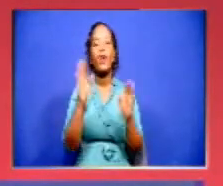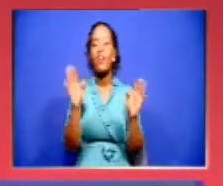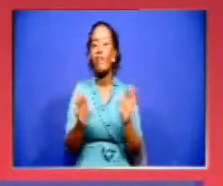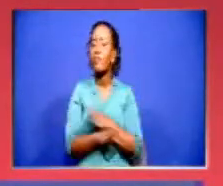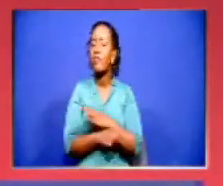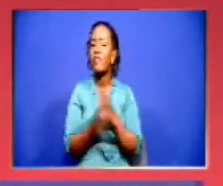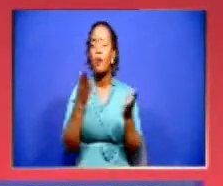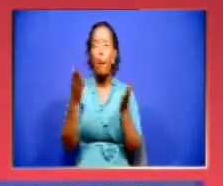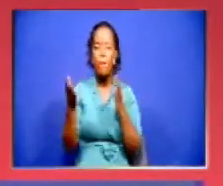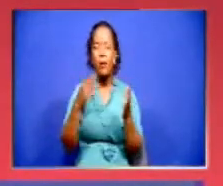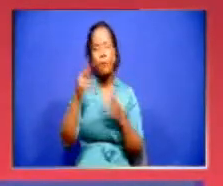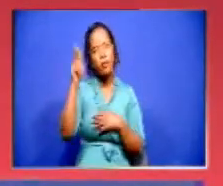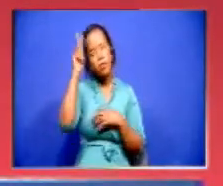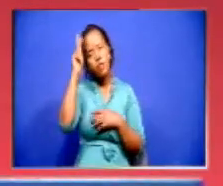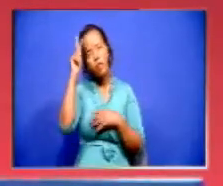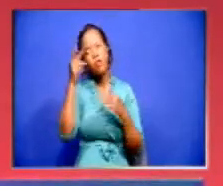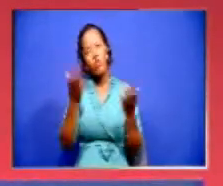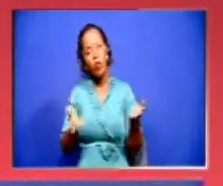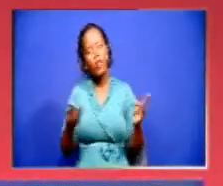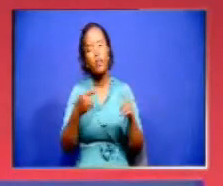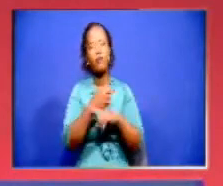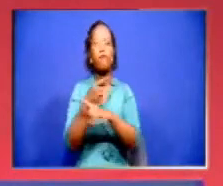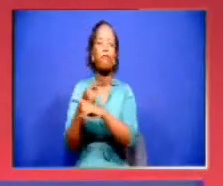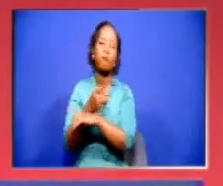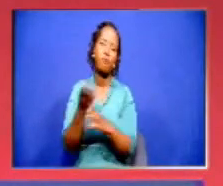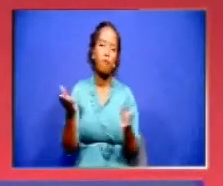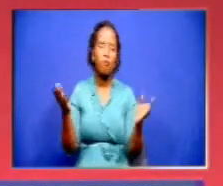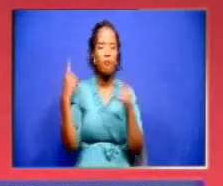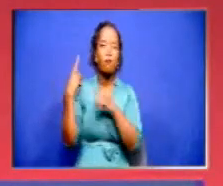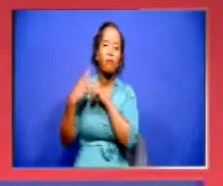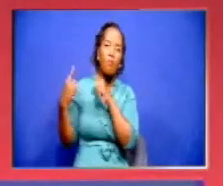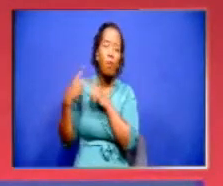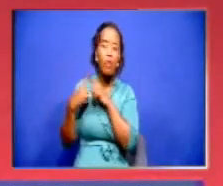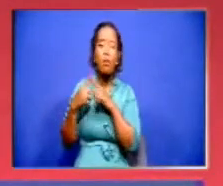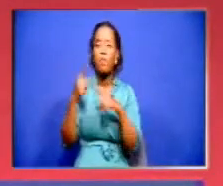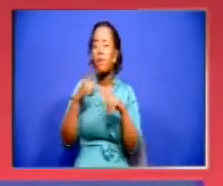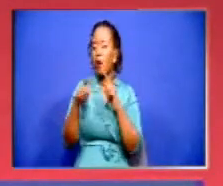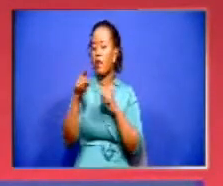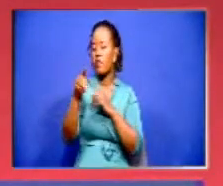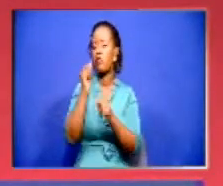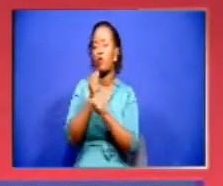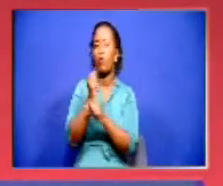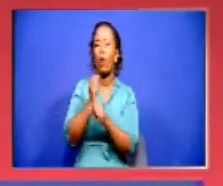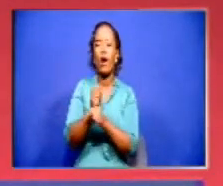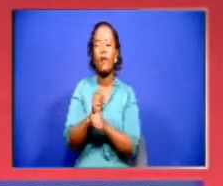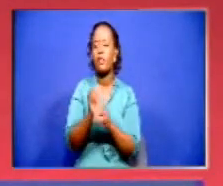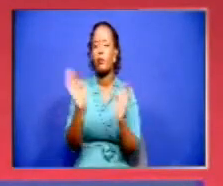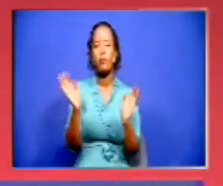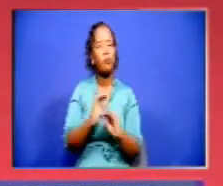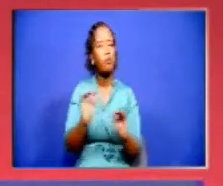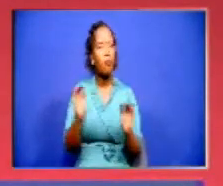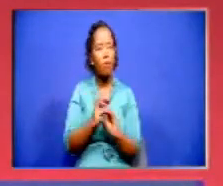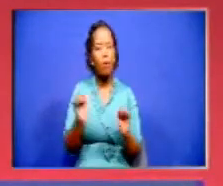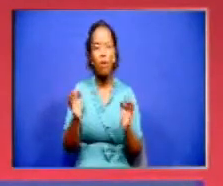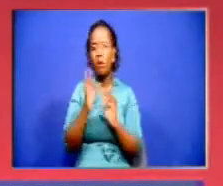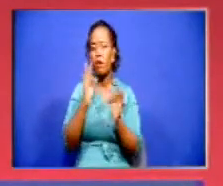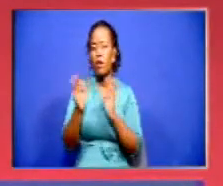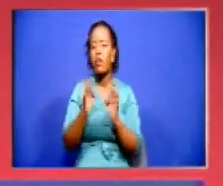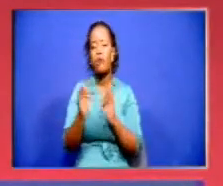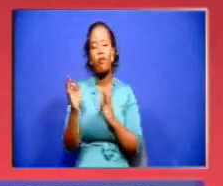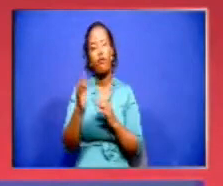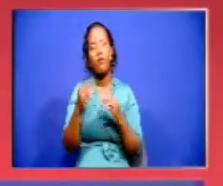IQ, etc. But this is not going to work for you if you don't have the wherewithal